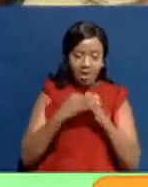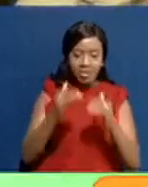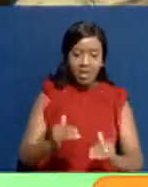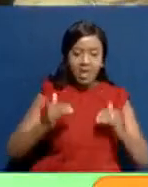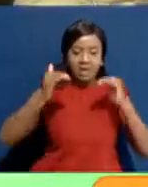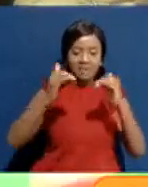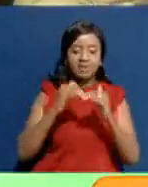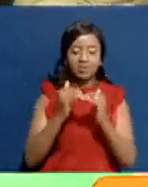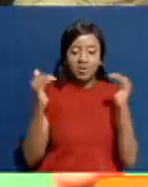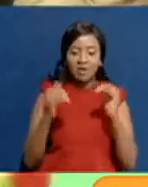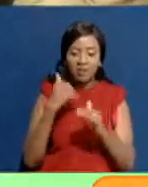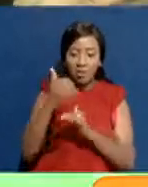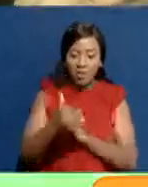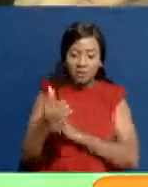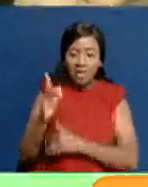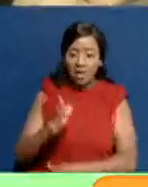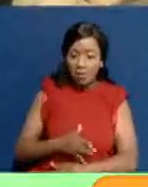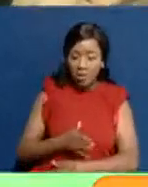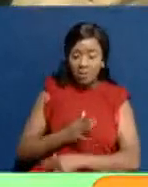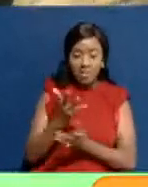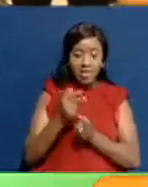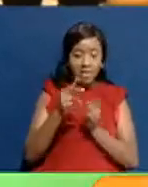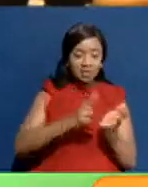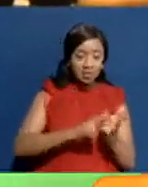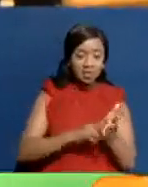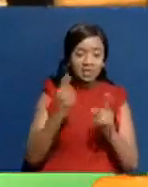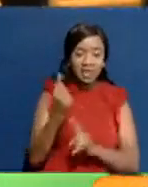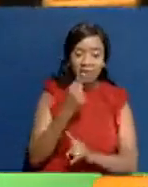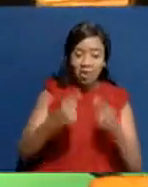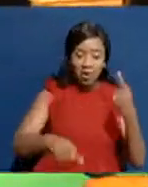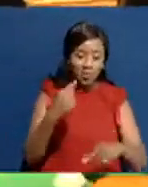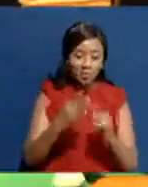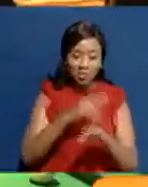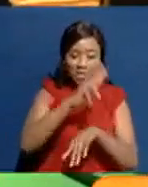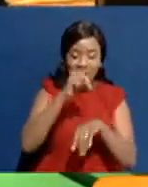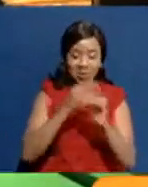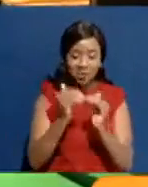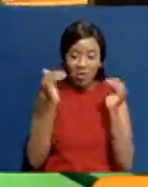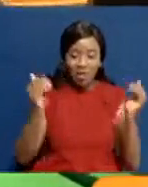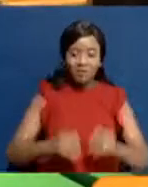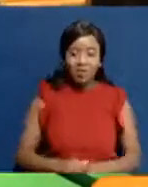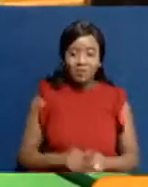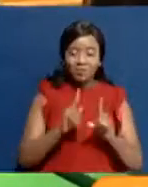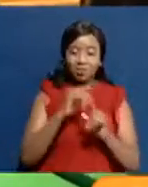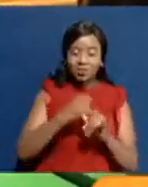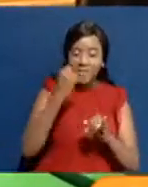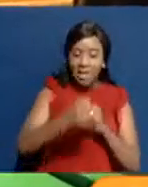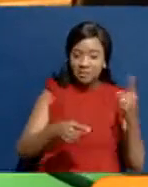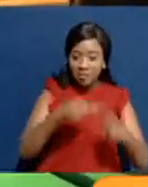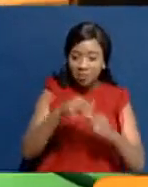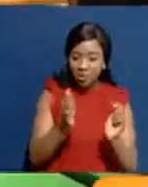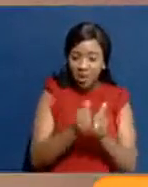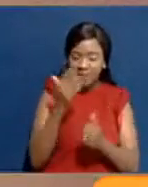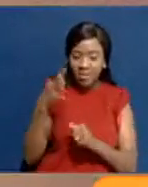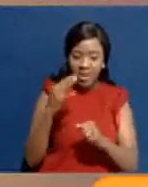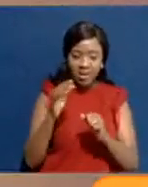next stage. For the ladies, they are required to register and will only compete at the national level. The last tournament in Eldoret had